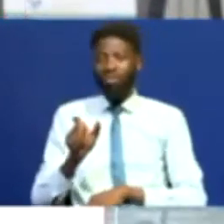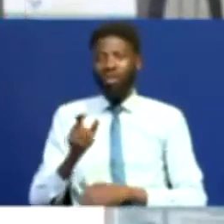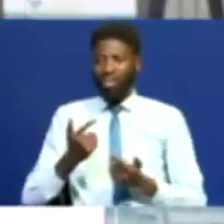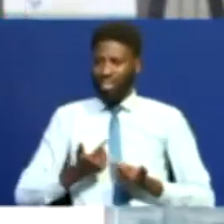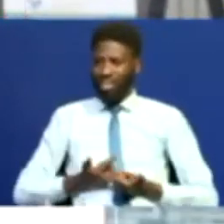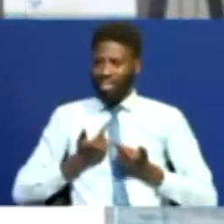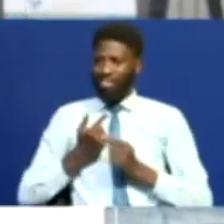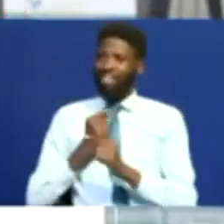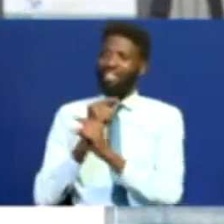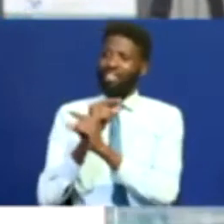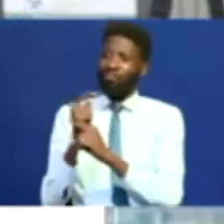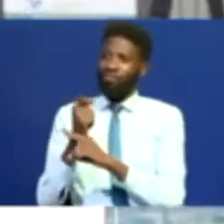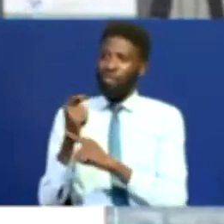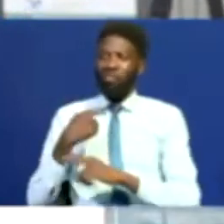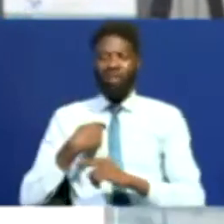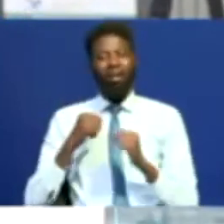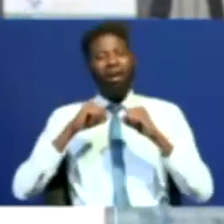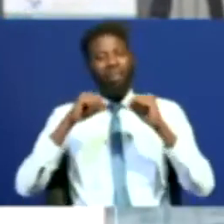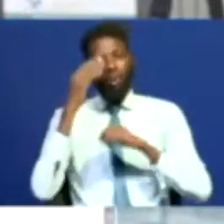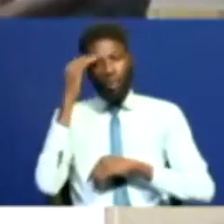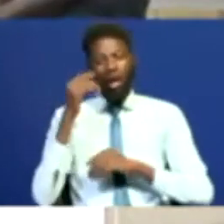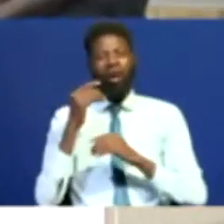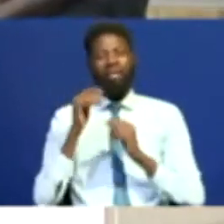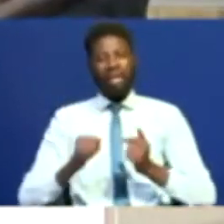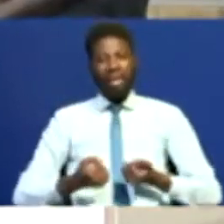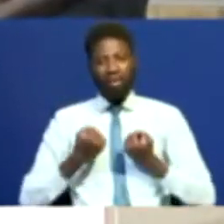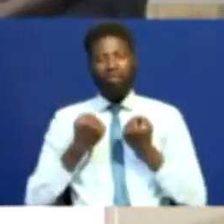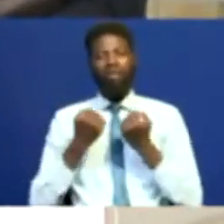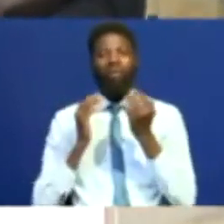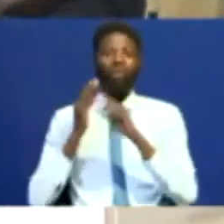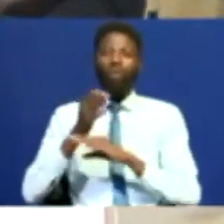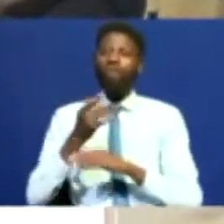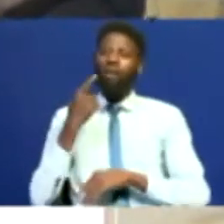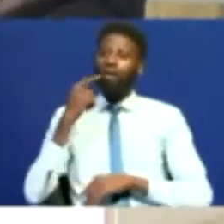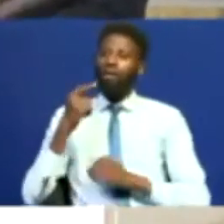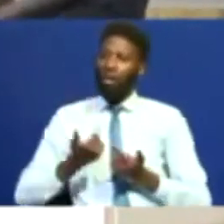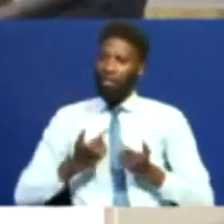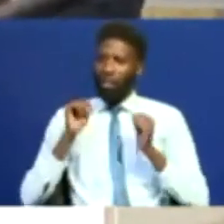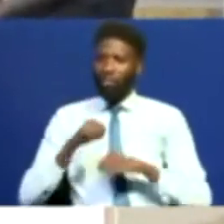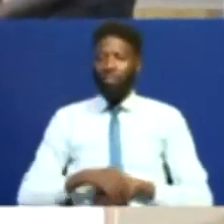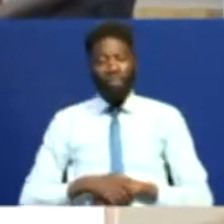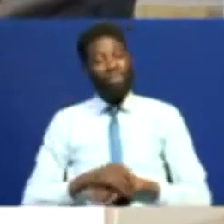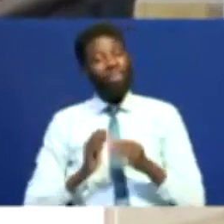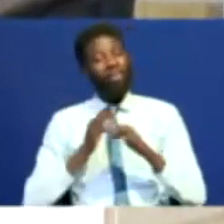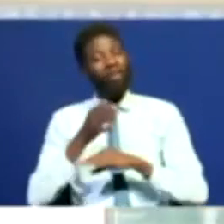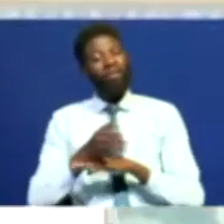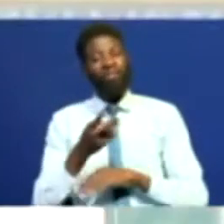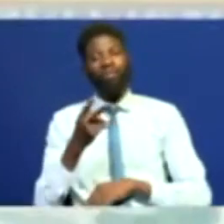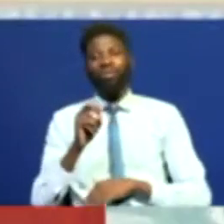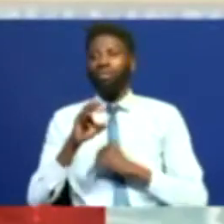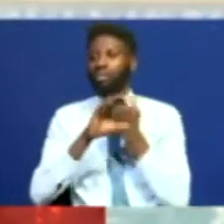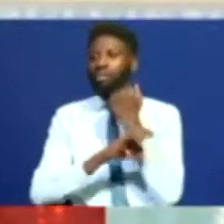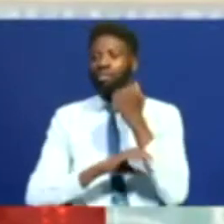that single lifeguard will save more than 100 lives. More than 20 countries competed in the championship in Agadir, Morocco. We're